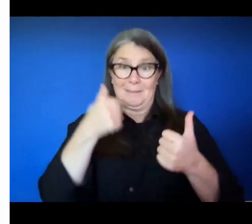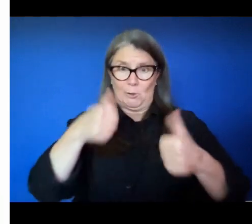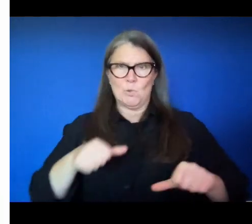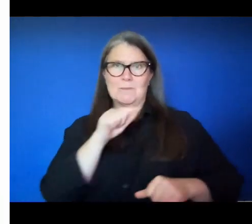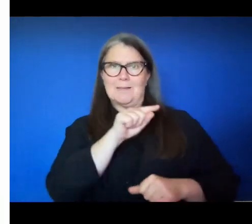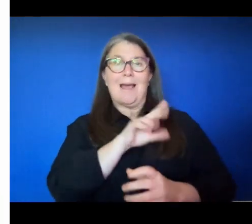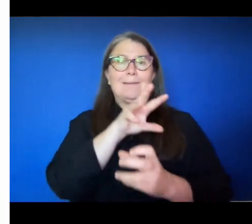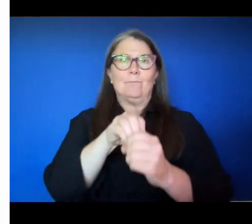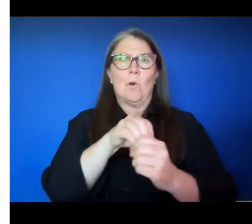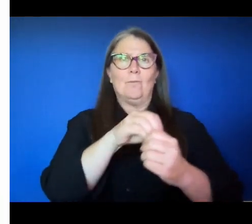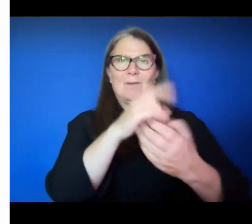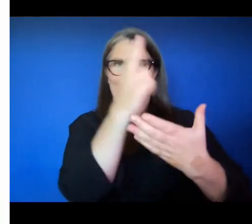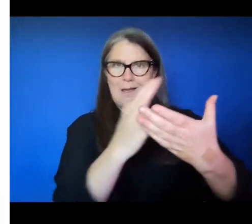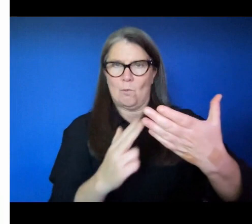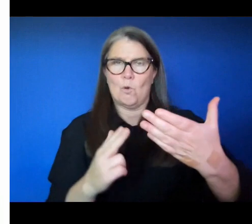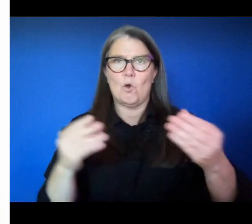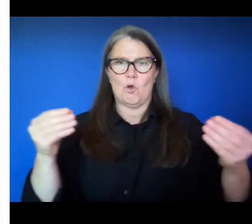And they're advising that